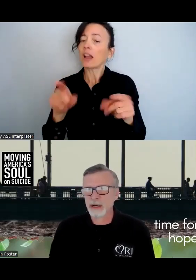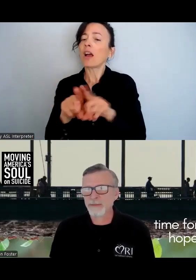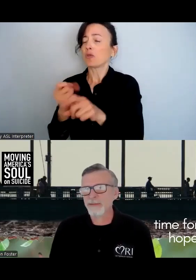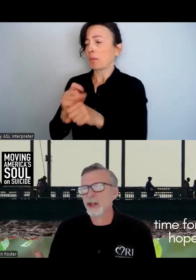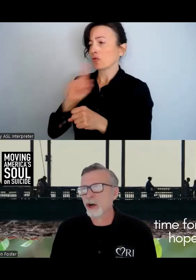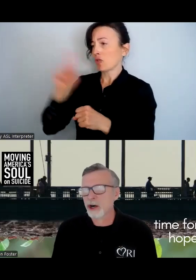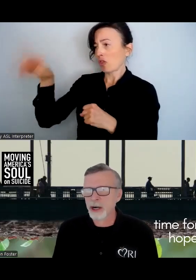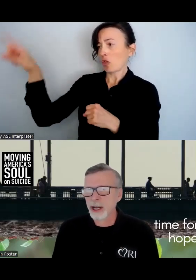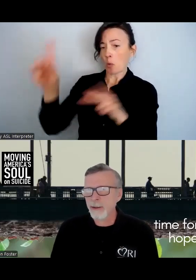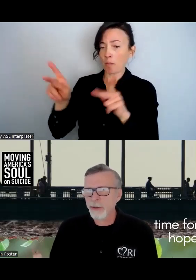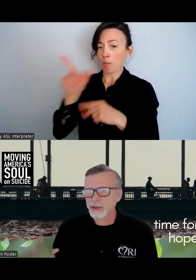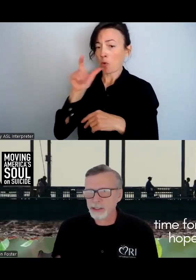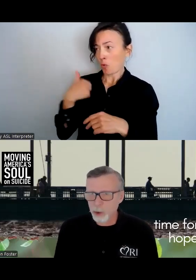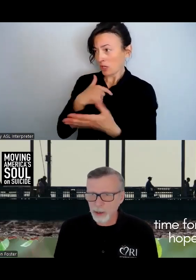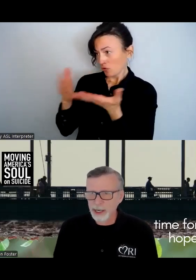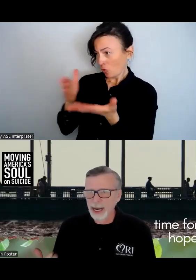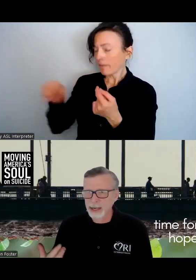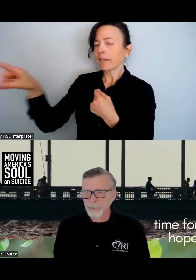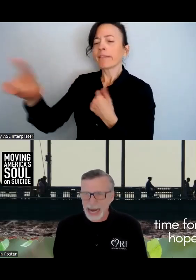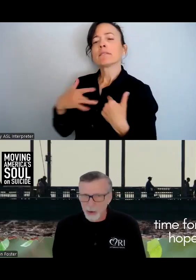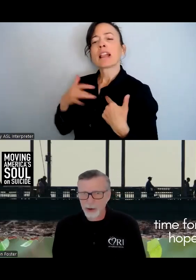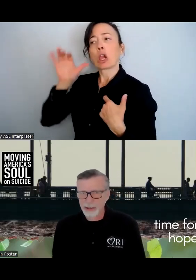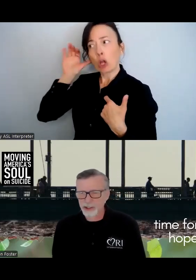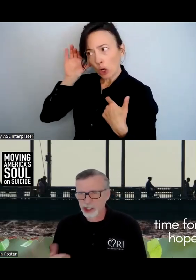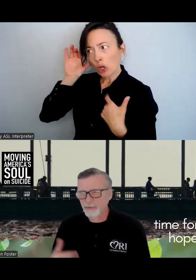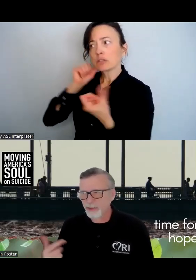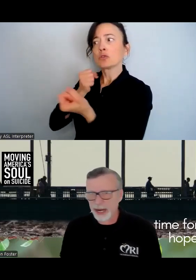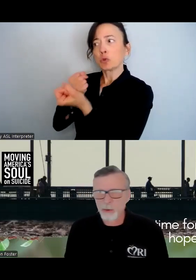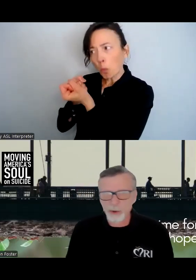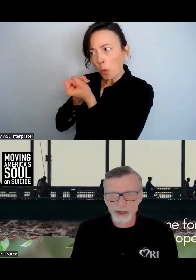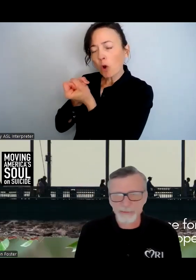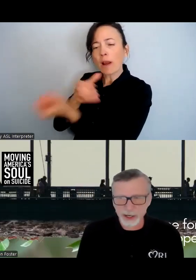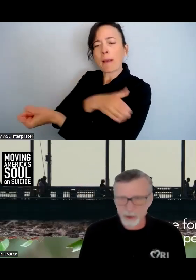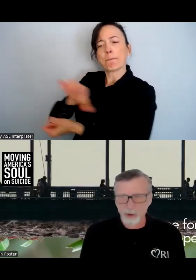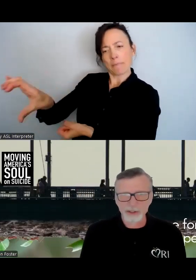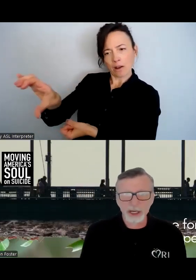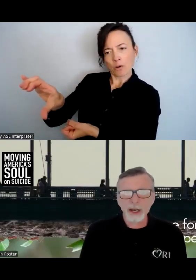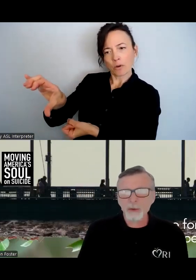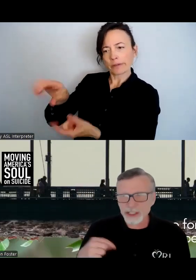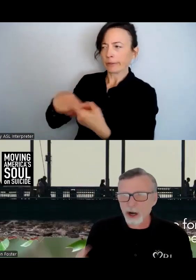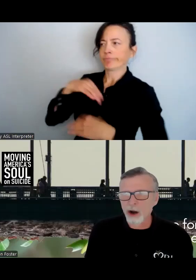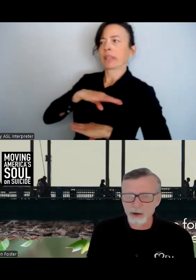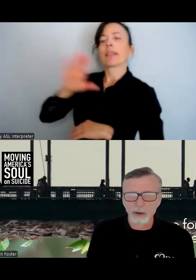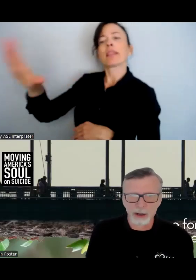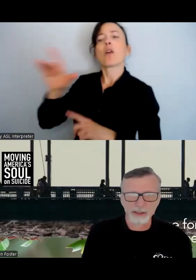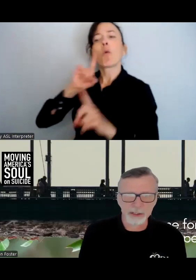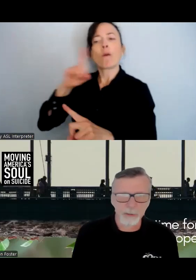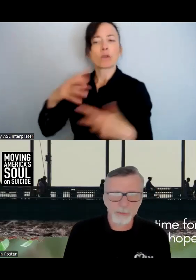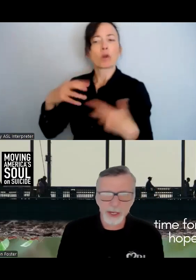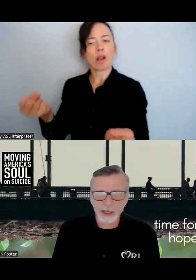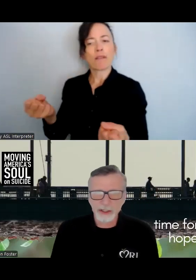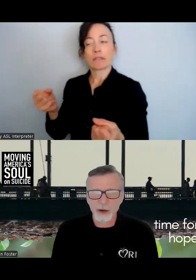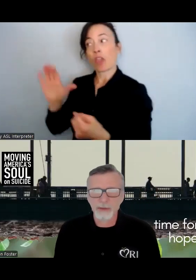we serve feel heard, supported, and empowered to achieve their recovery goals, which is our goal